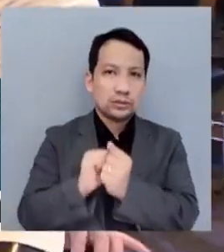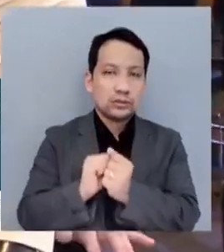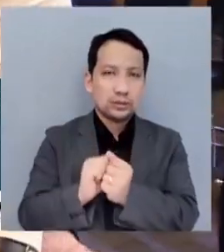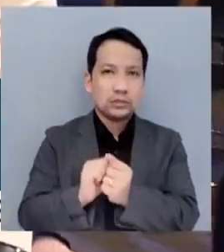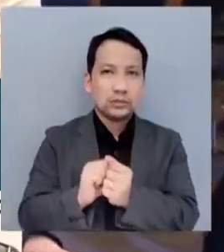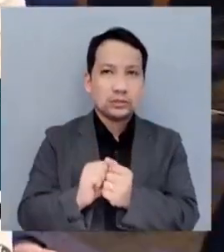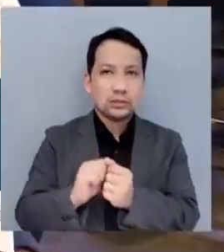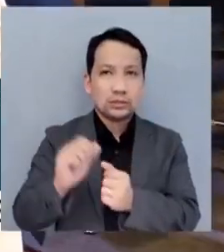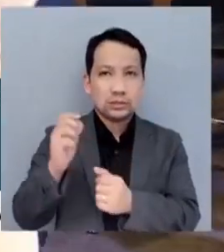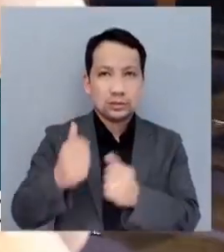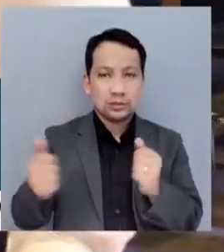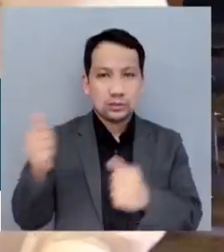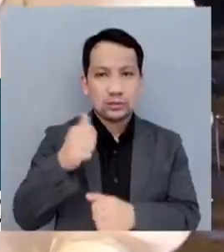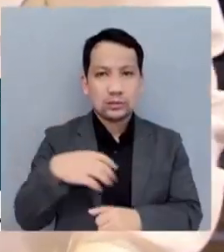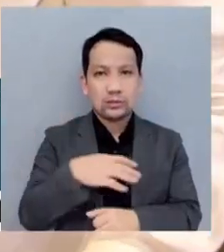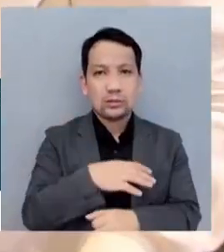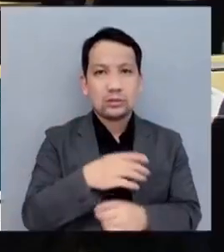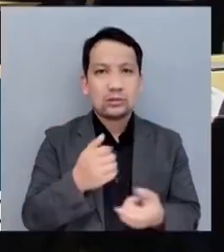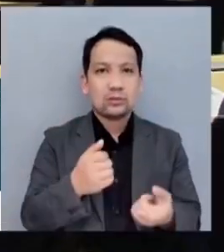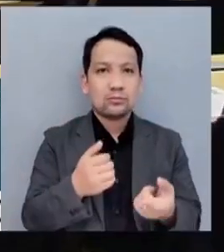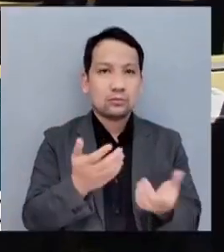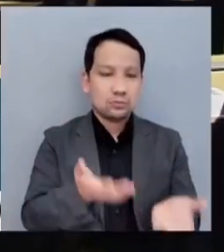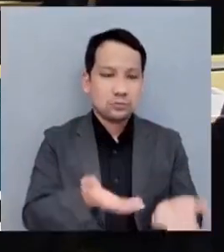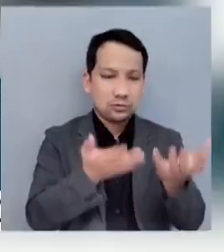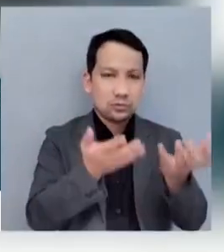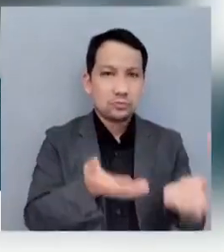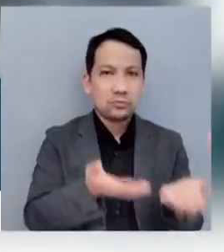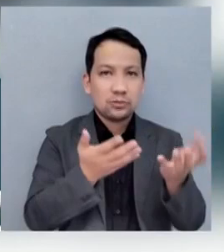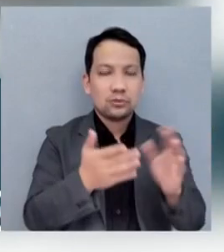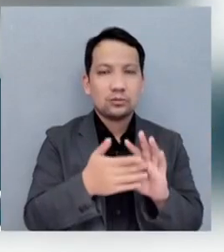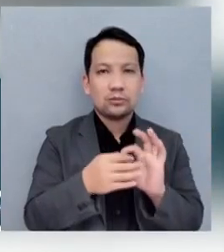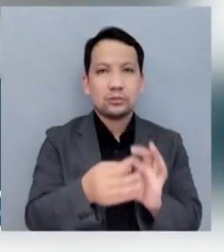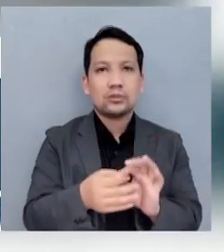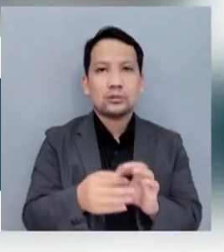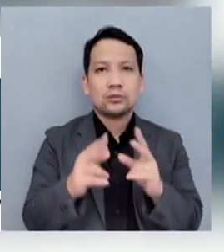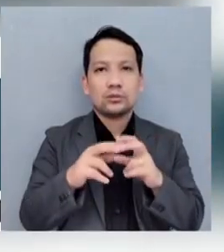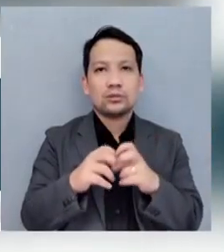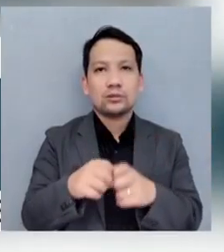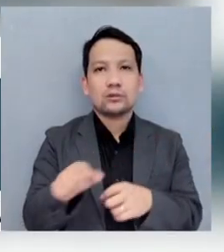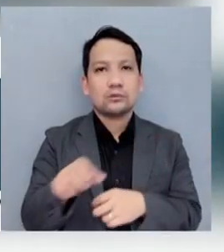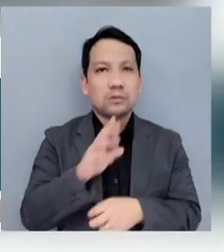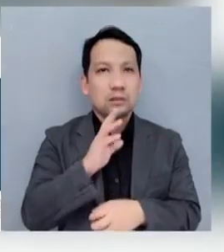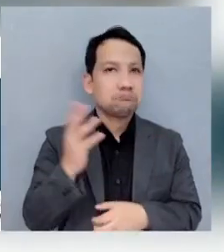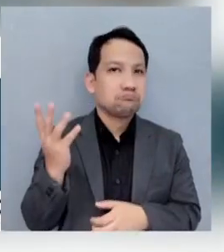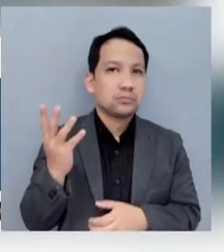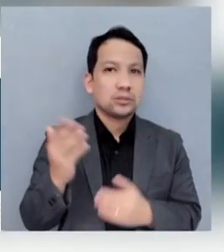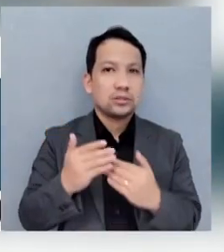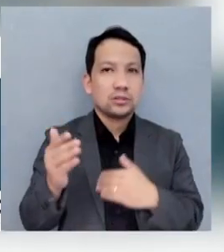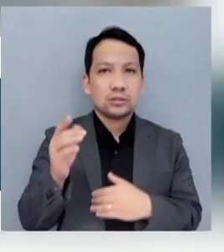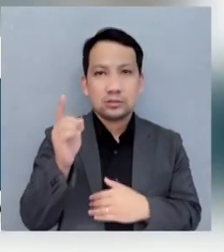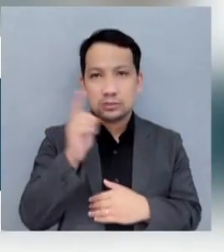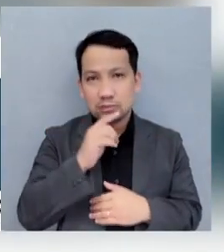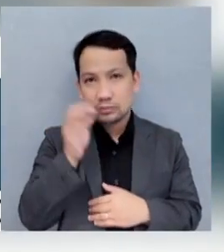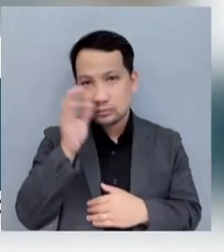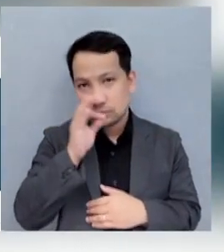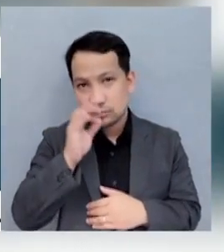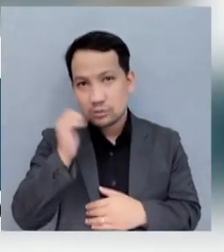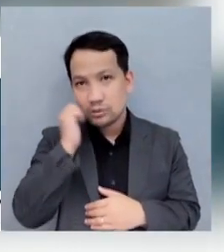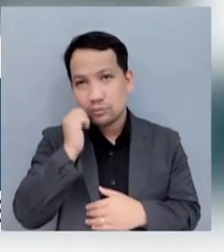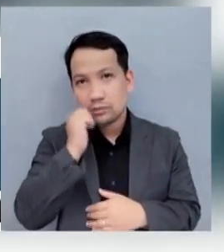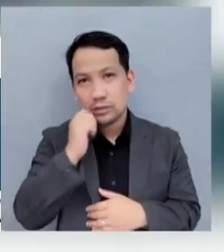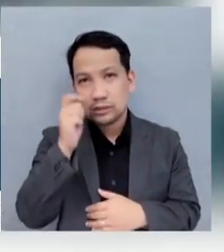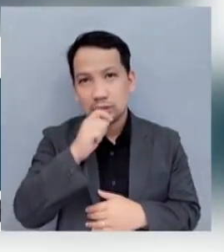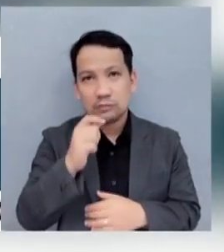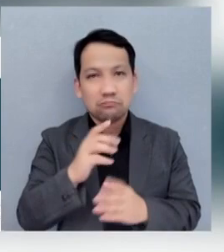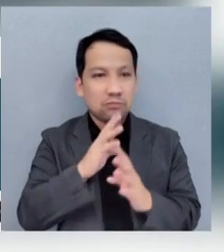III cabinet have nothing but praises for Del Rosario. Even if he doesn't speak Filipino all that often, he was